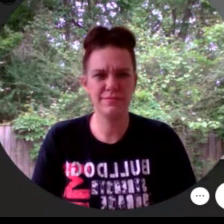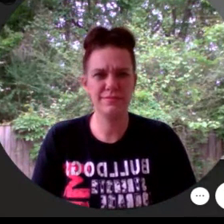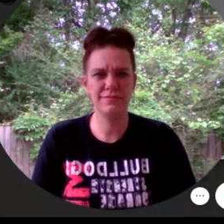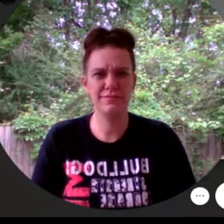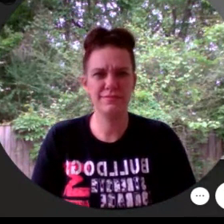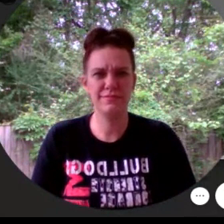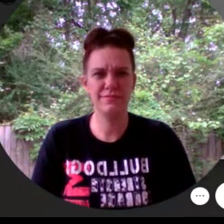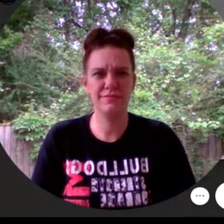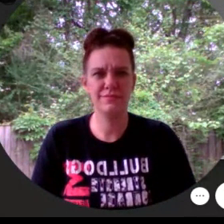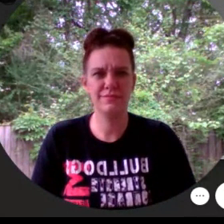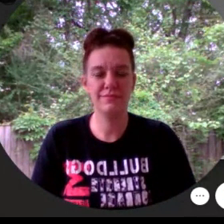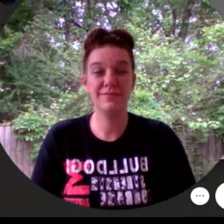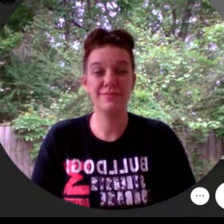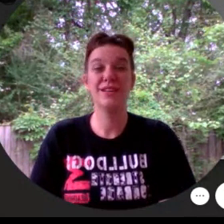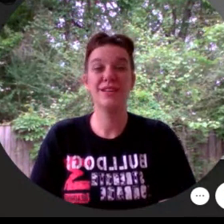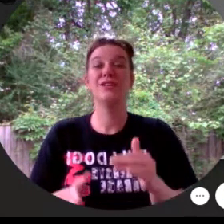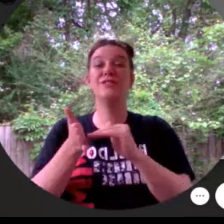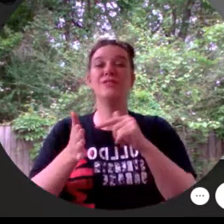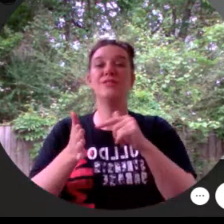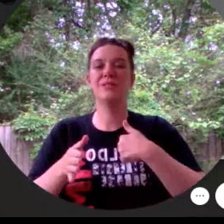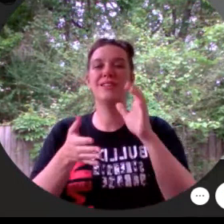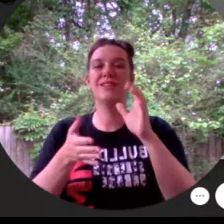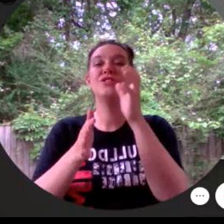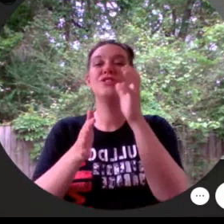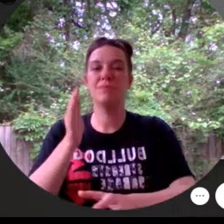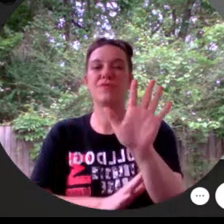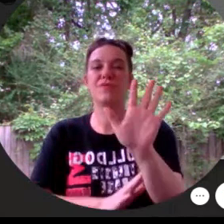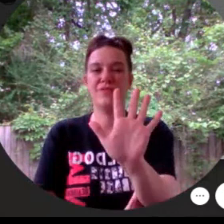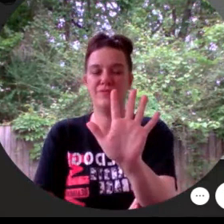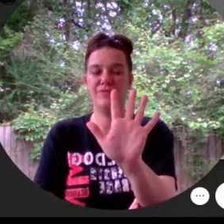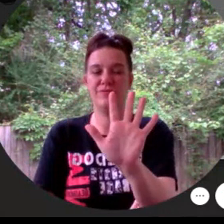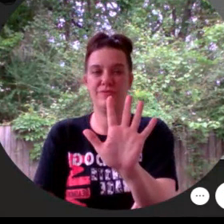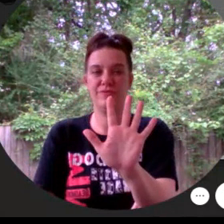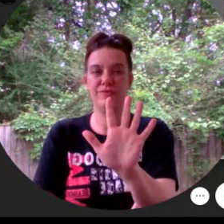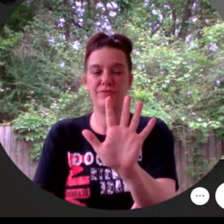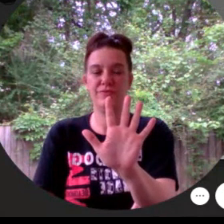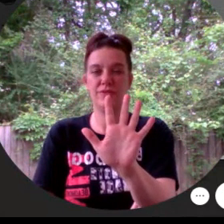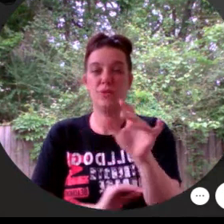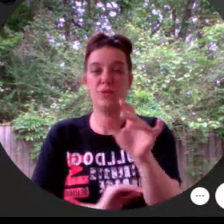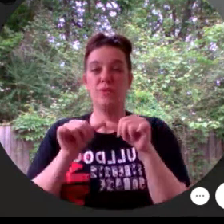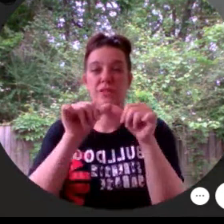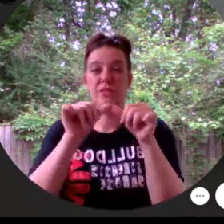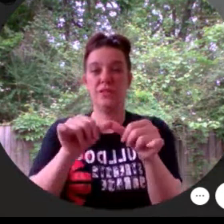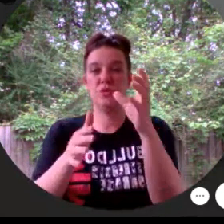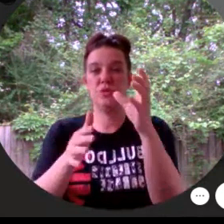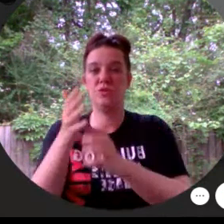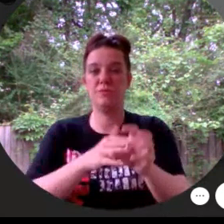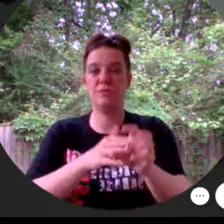Chapter 5. We will continue chapter 6.